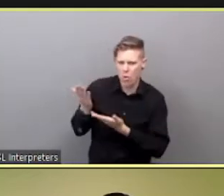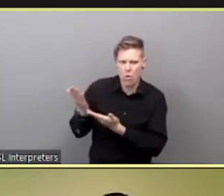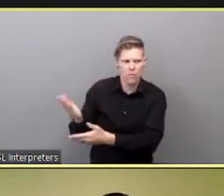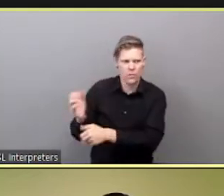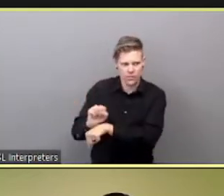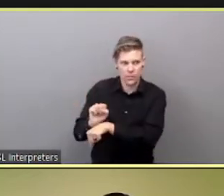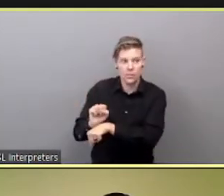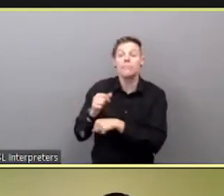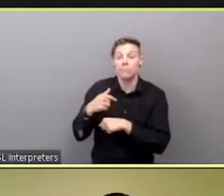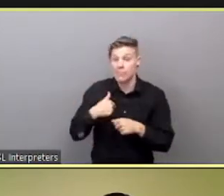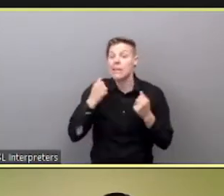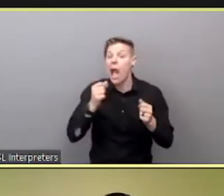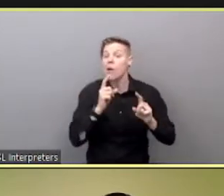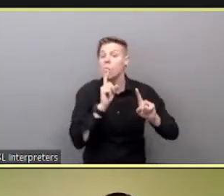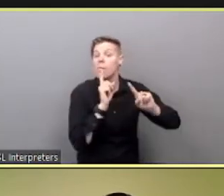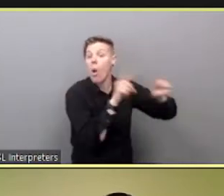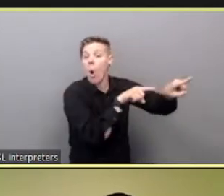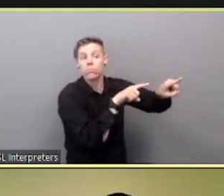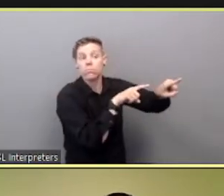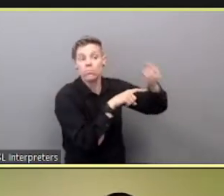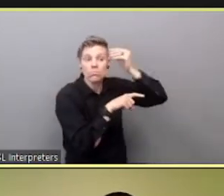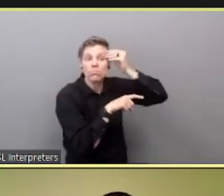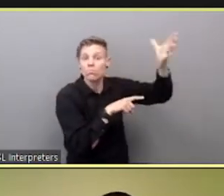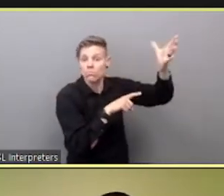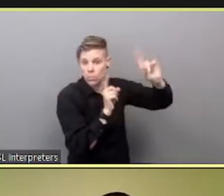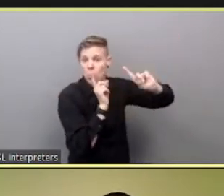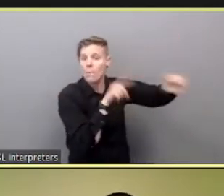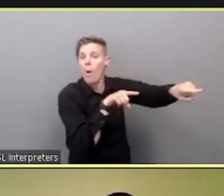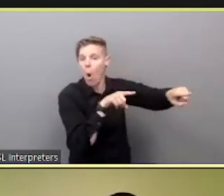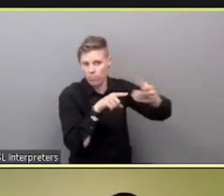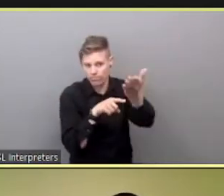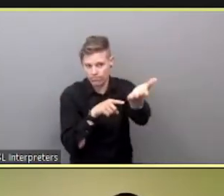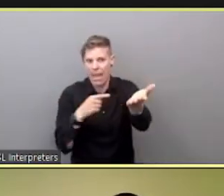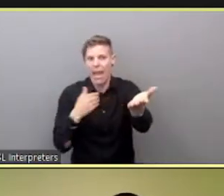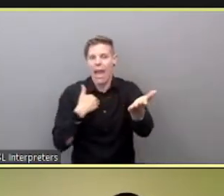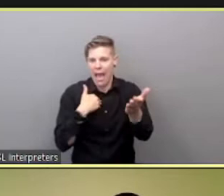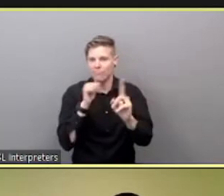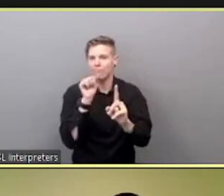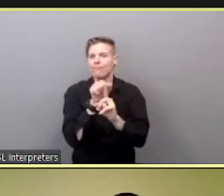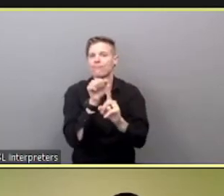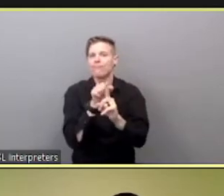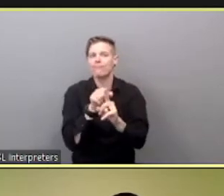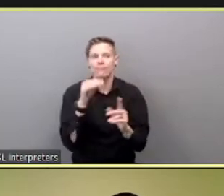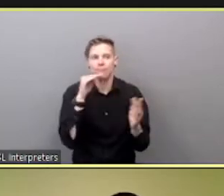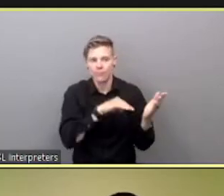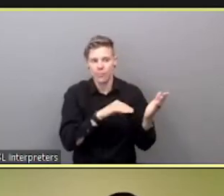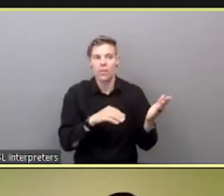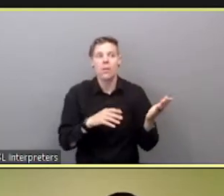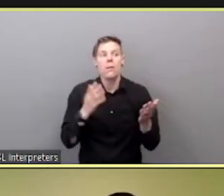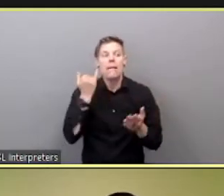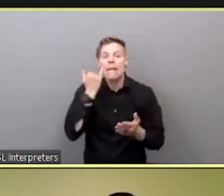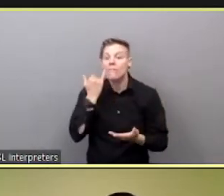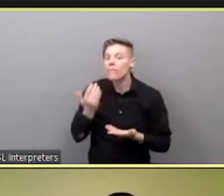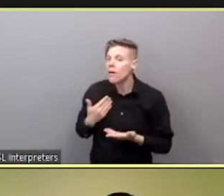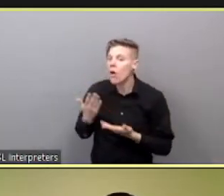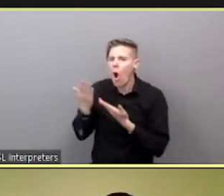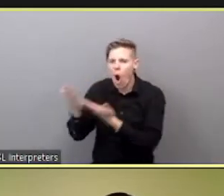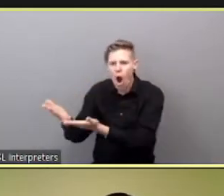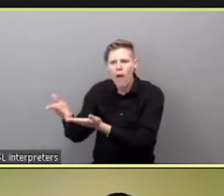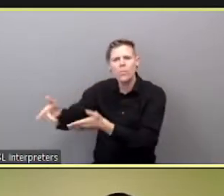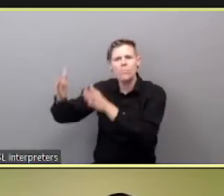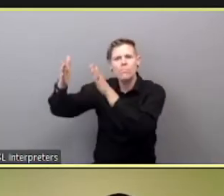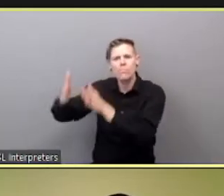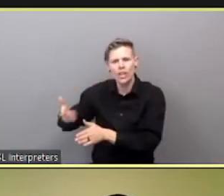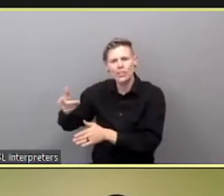our website where you can report a claimant for not accepting work. And of course, then there would be an